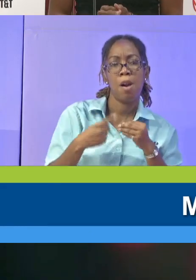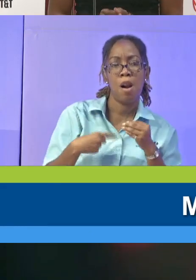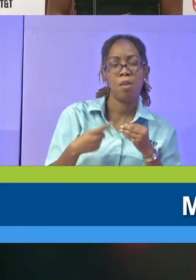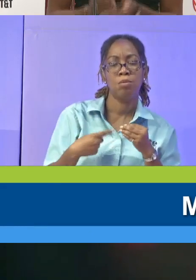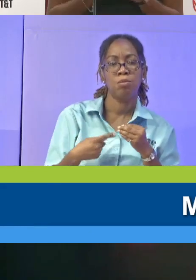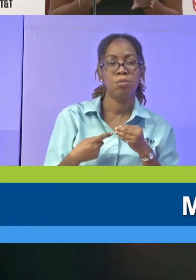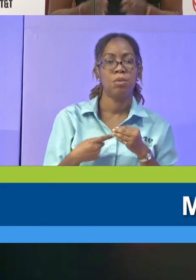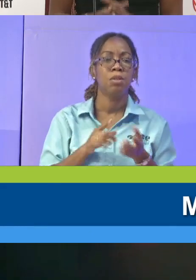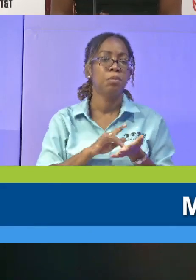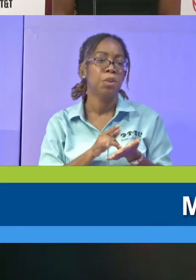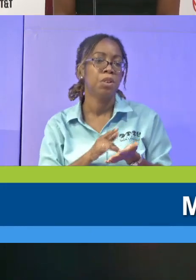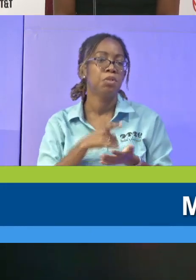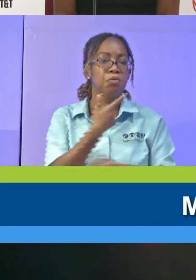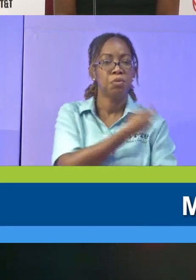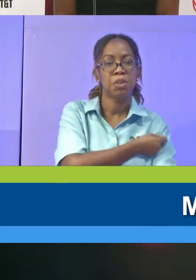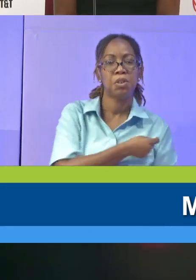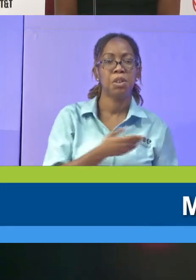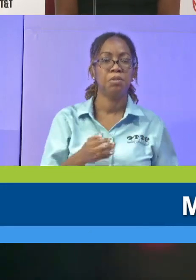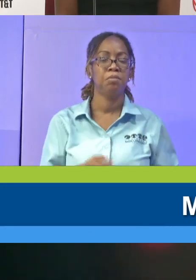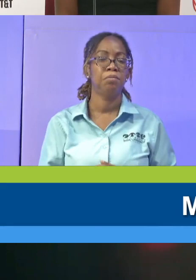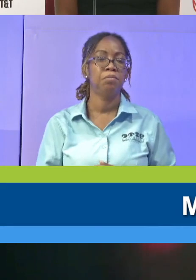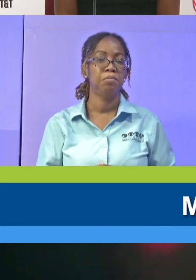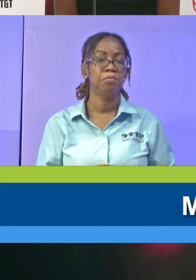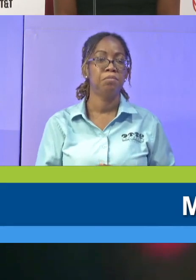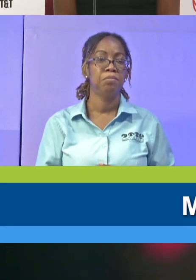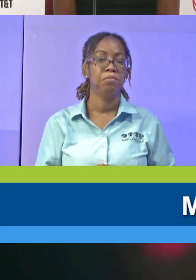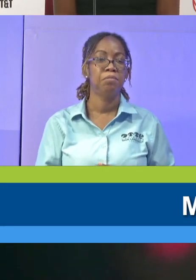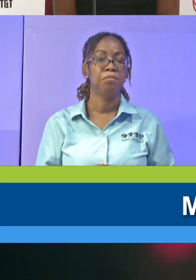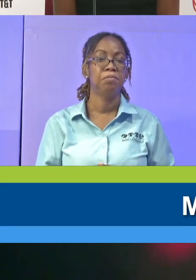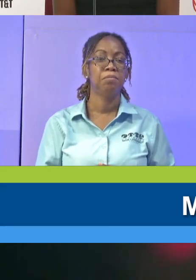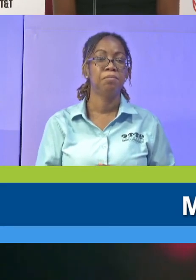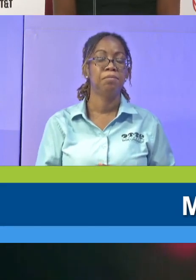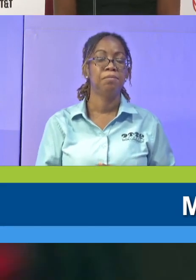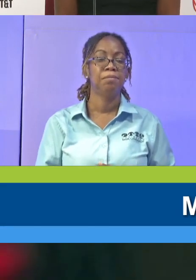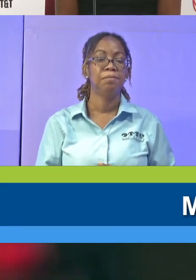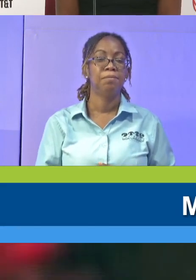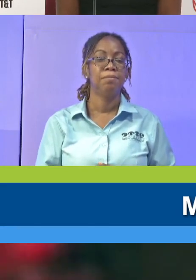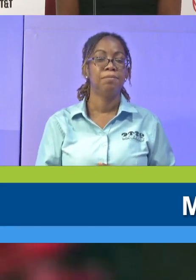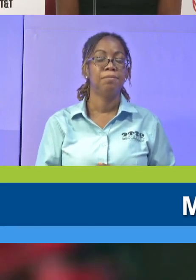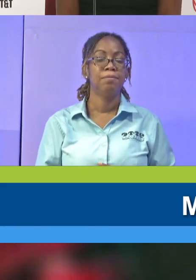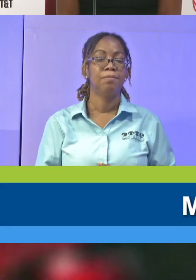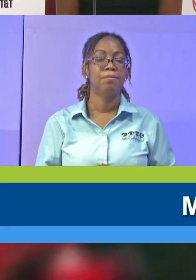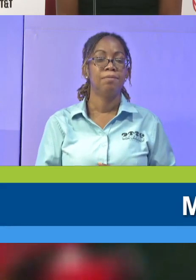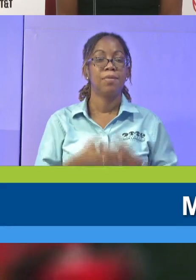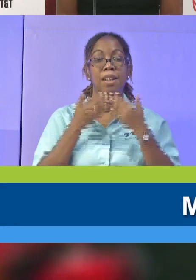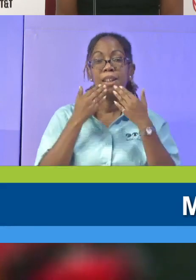expedited decisions, but those that are sound and supported by evidence. I thank you.